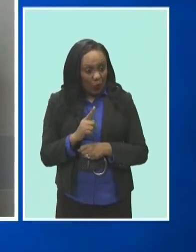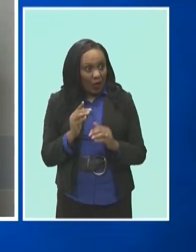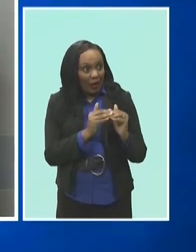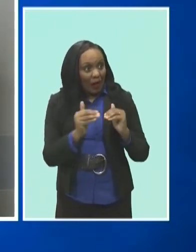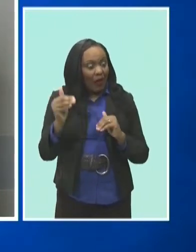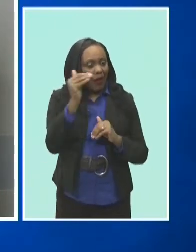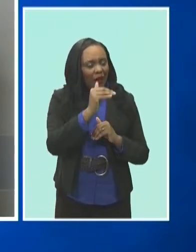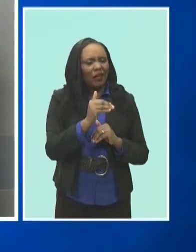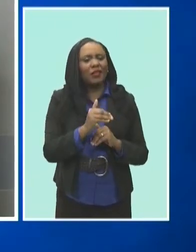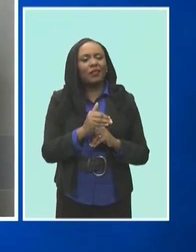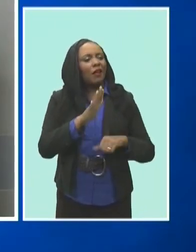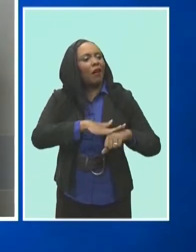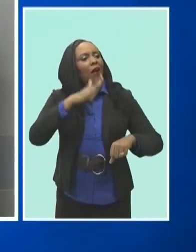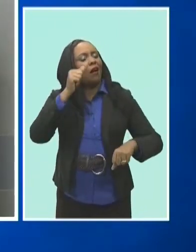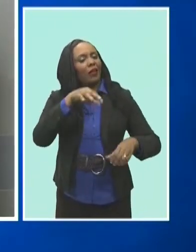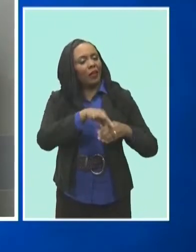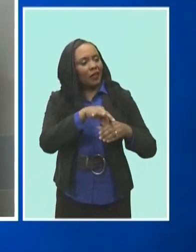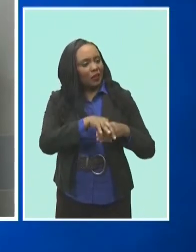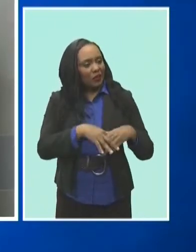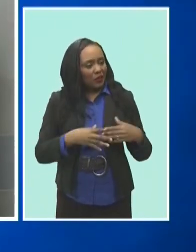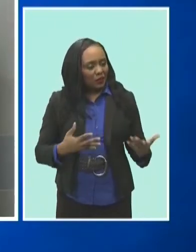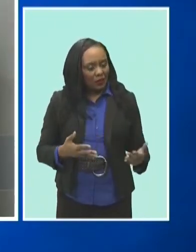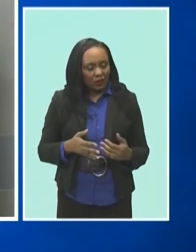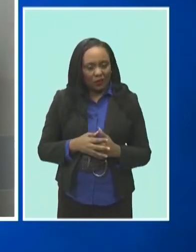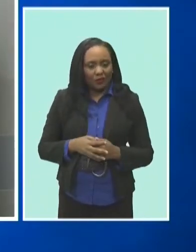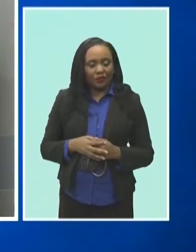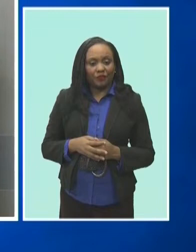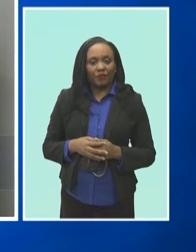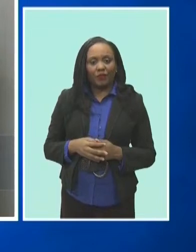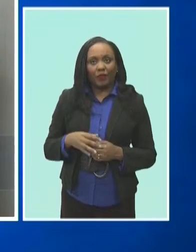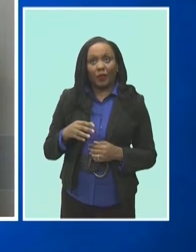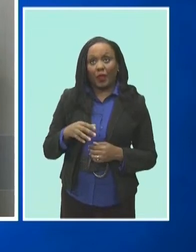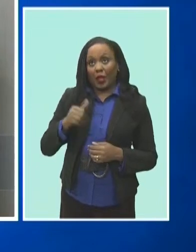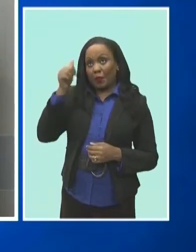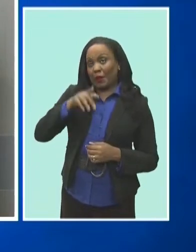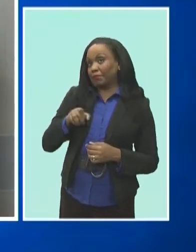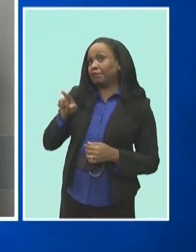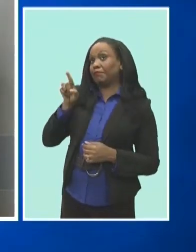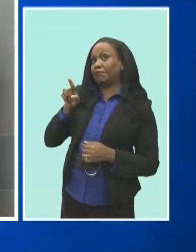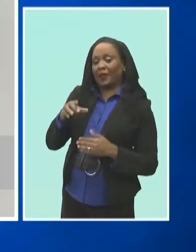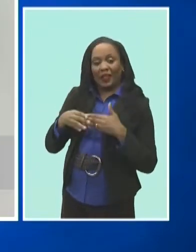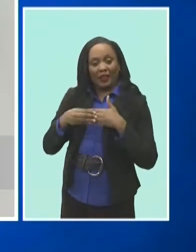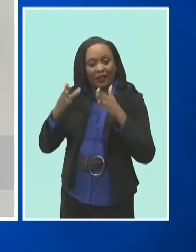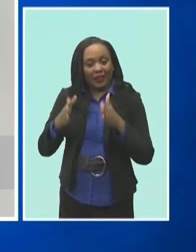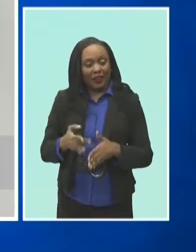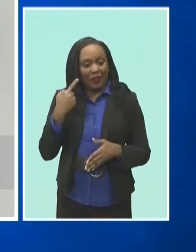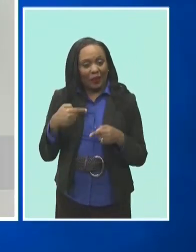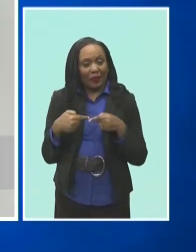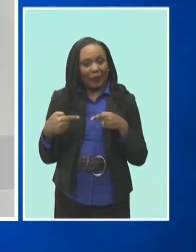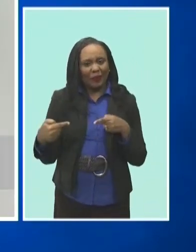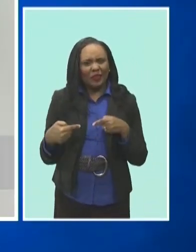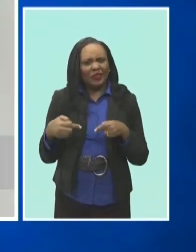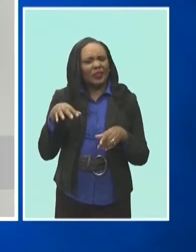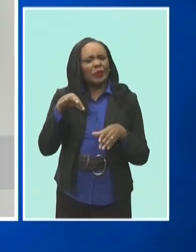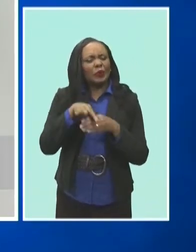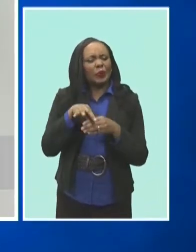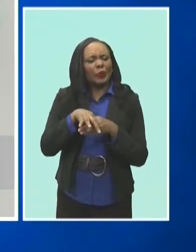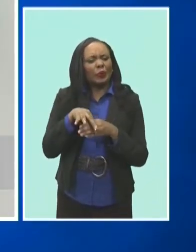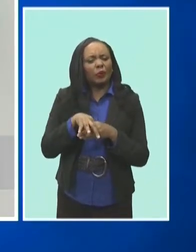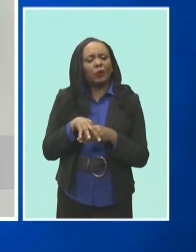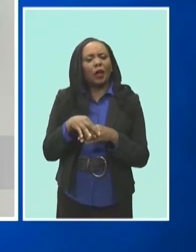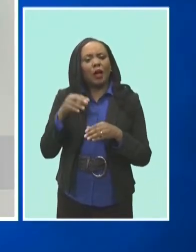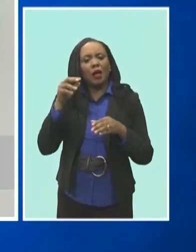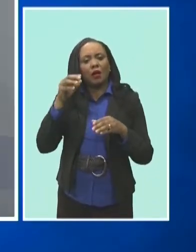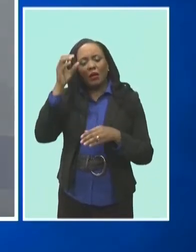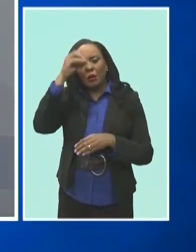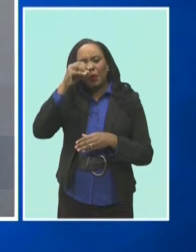call elections? That was leader of the opposition Bart Jagdeo commenting on the results made in a recent poll by the coalition